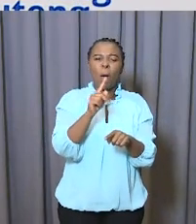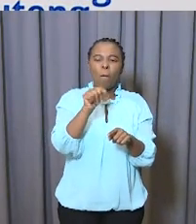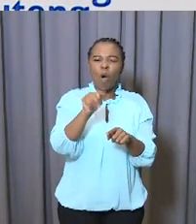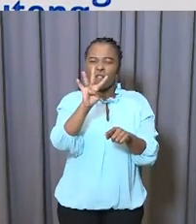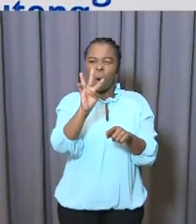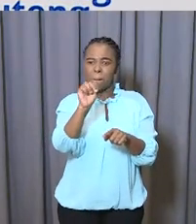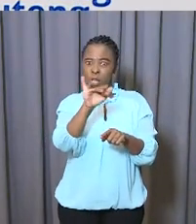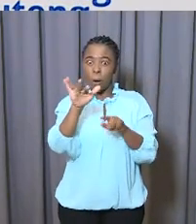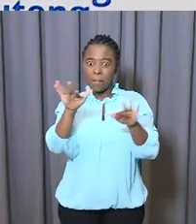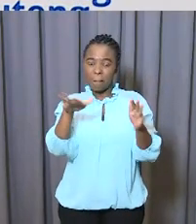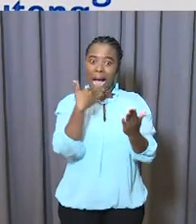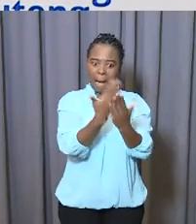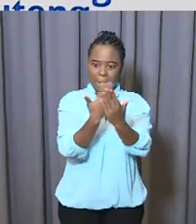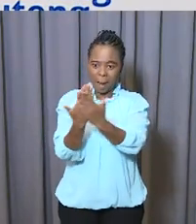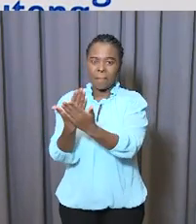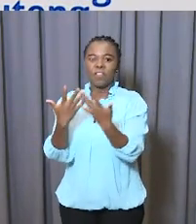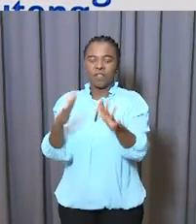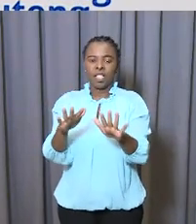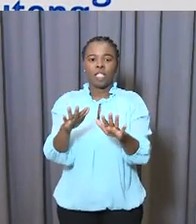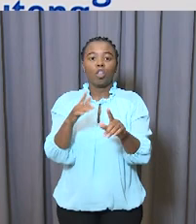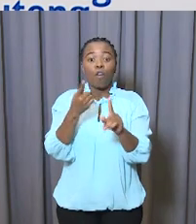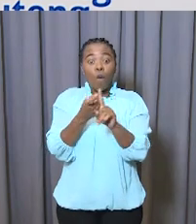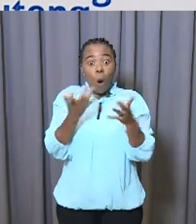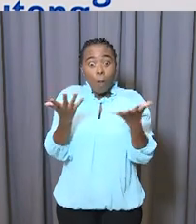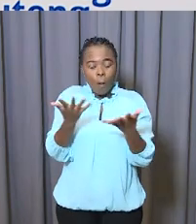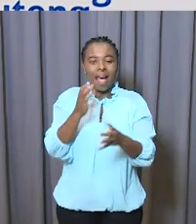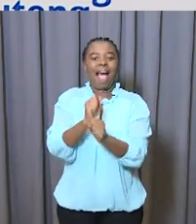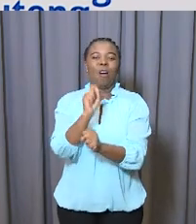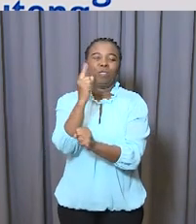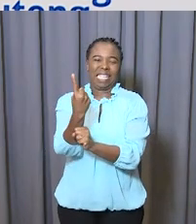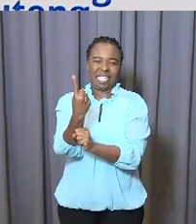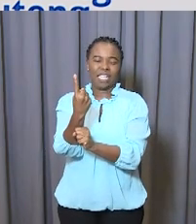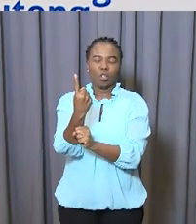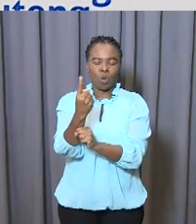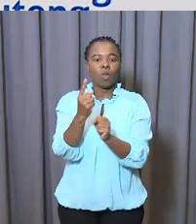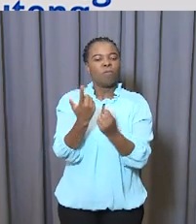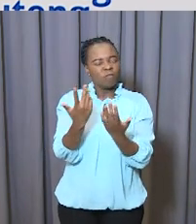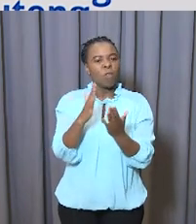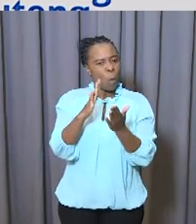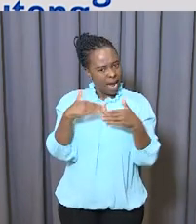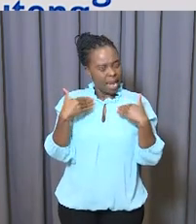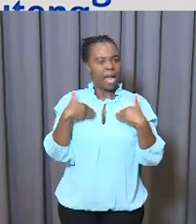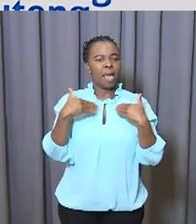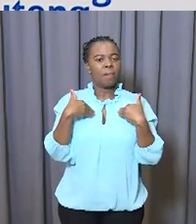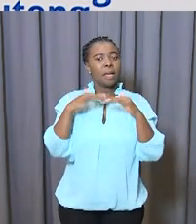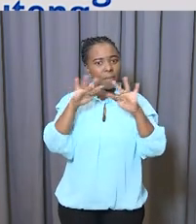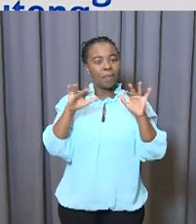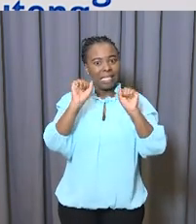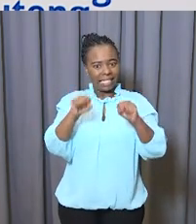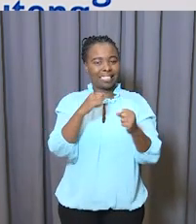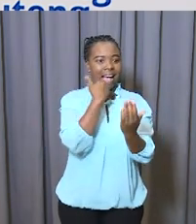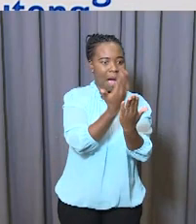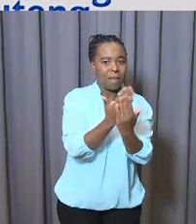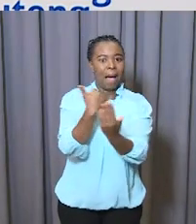and majority of the people that have applied for that grant are coming from Gauteng. So we are pleased that our people are applying for that